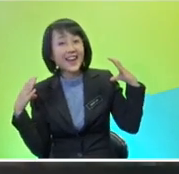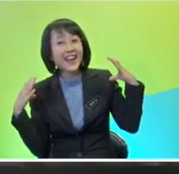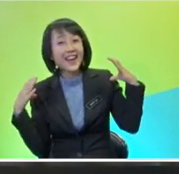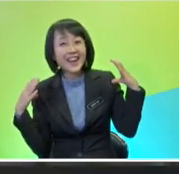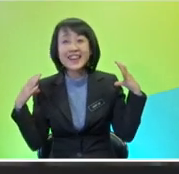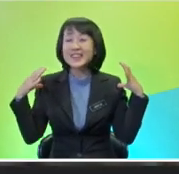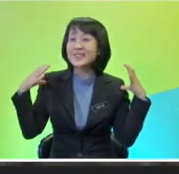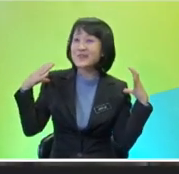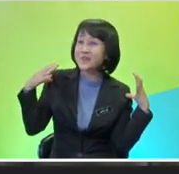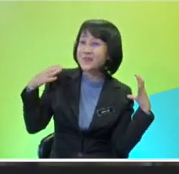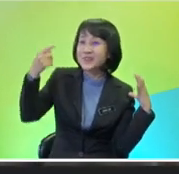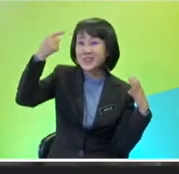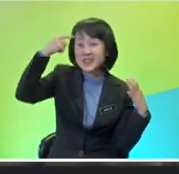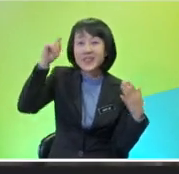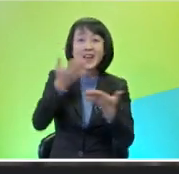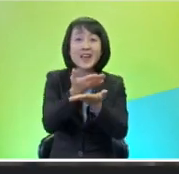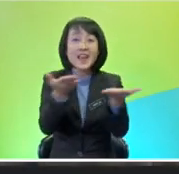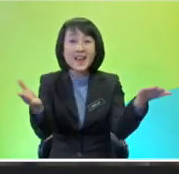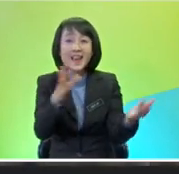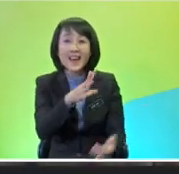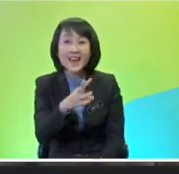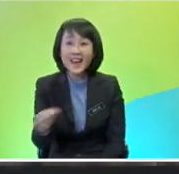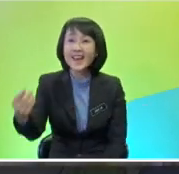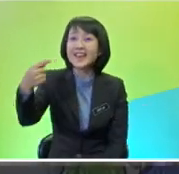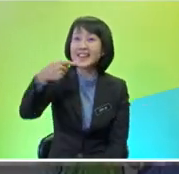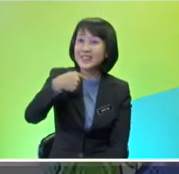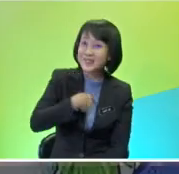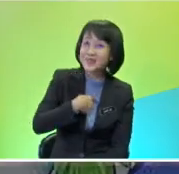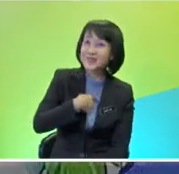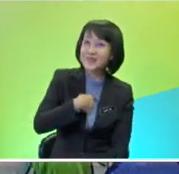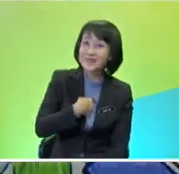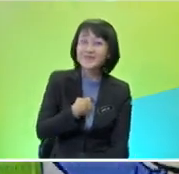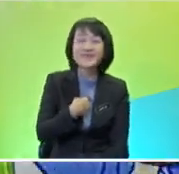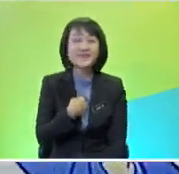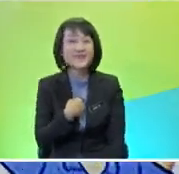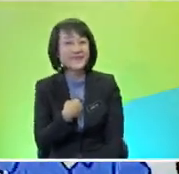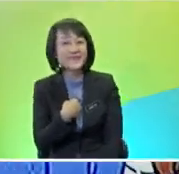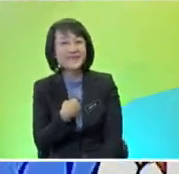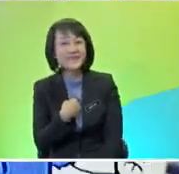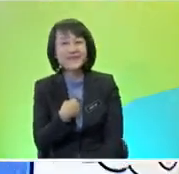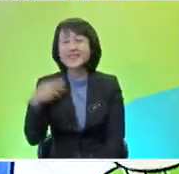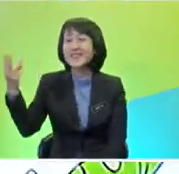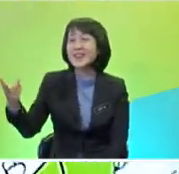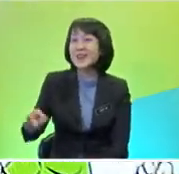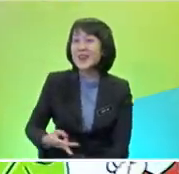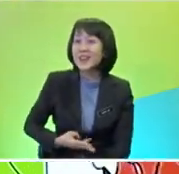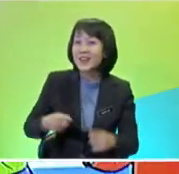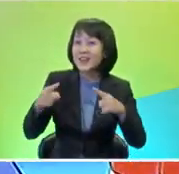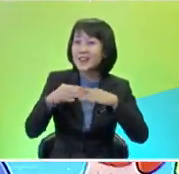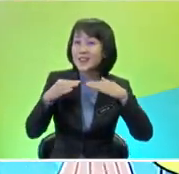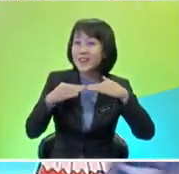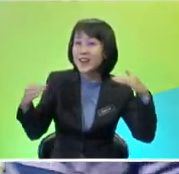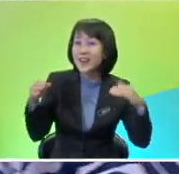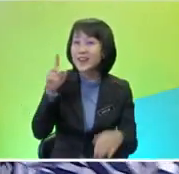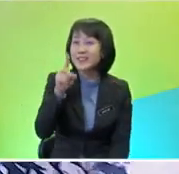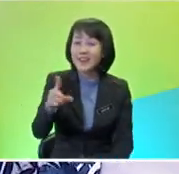holiday for you and me. That's right. Hi, everyone. Welcome to Tahap 1 only